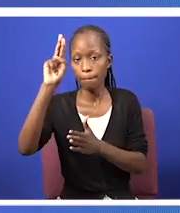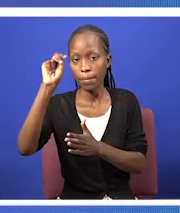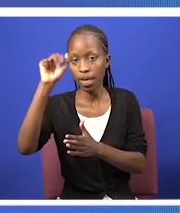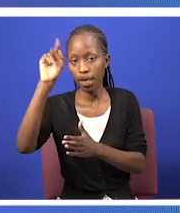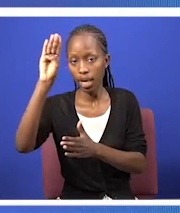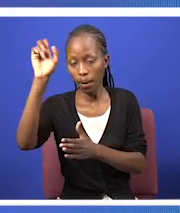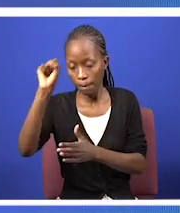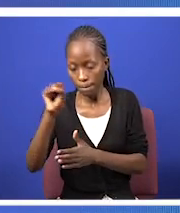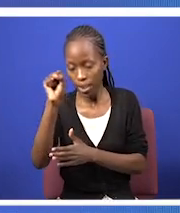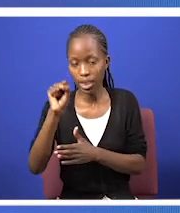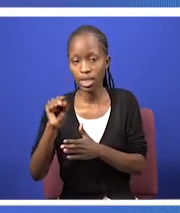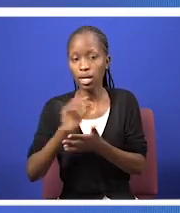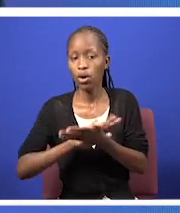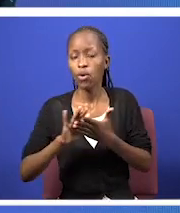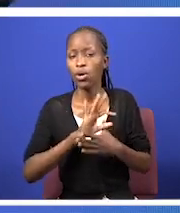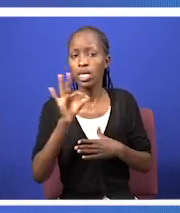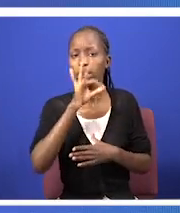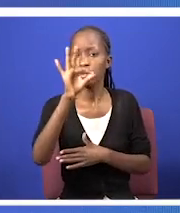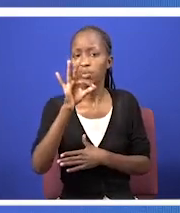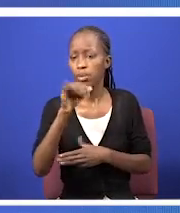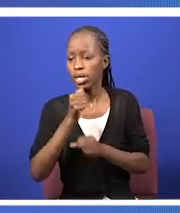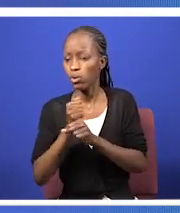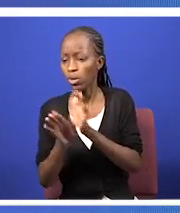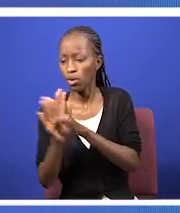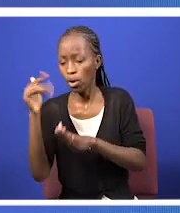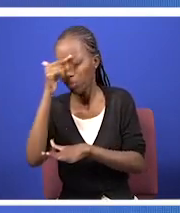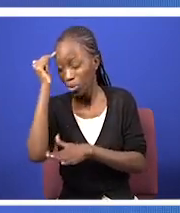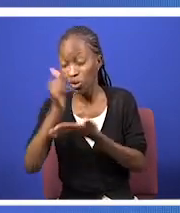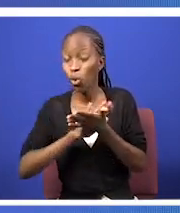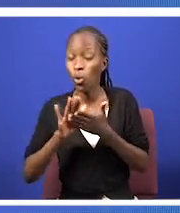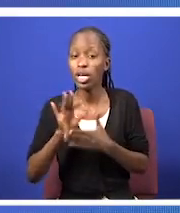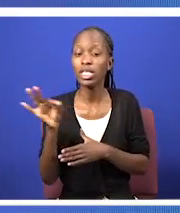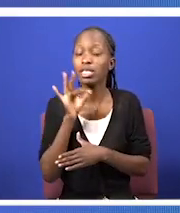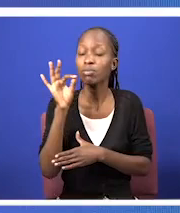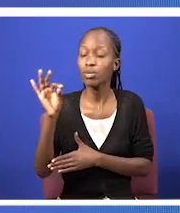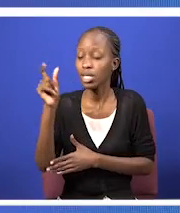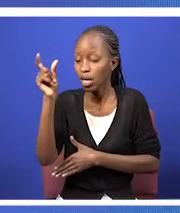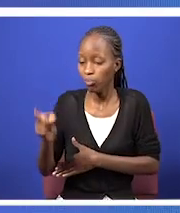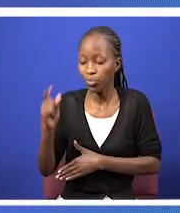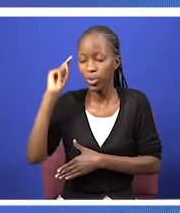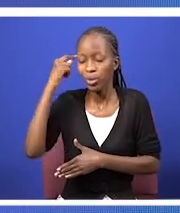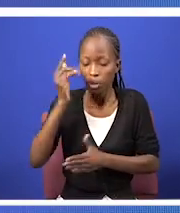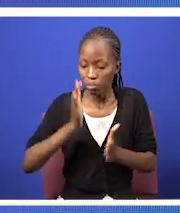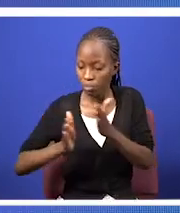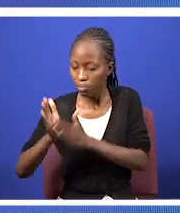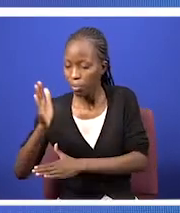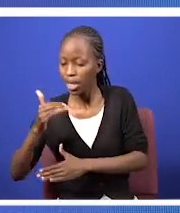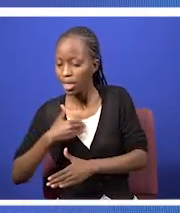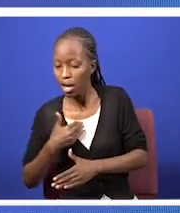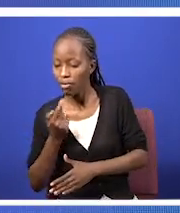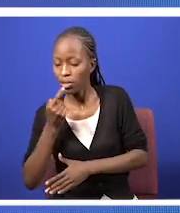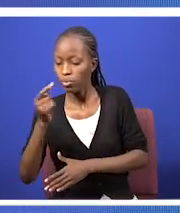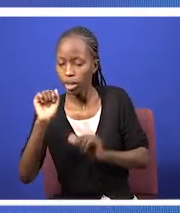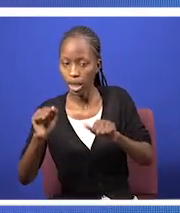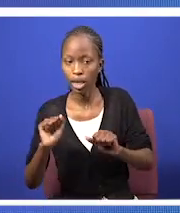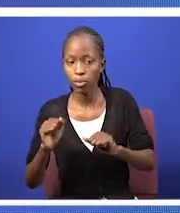do." The Holy Spirit does all these things because he is a person. He has thoughts, he has a plan, he can speak, he